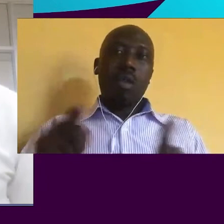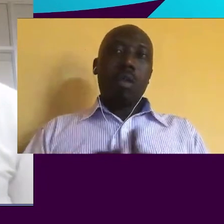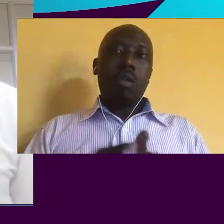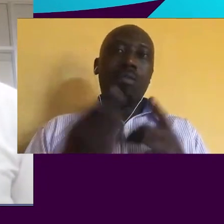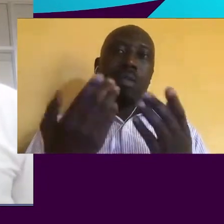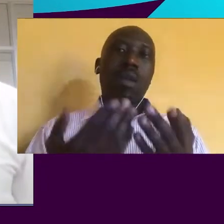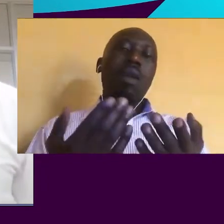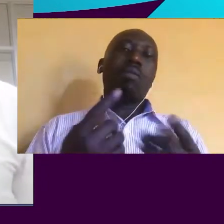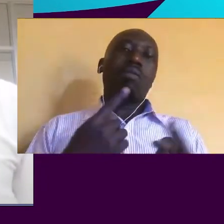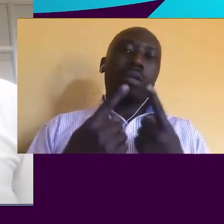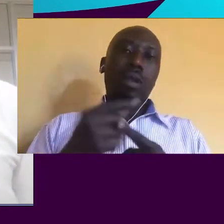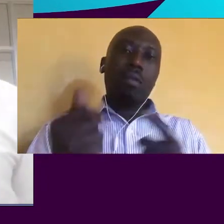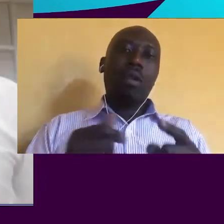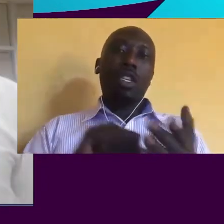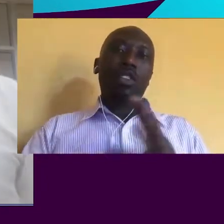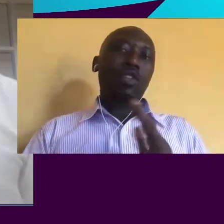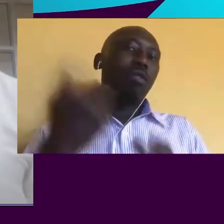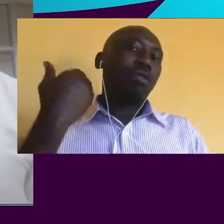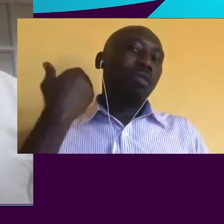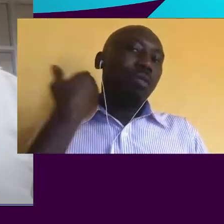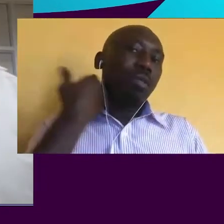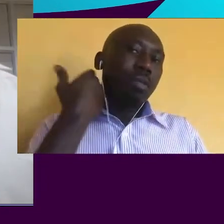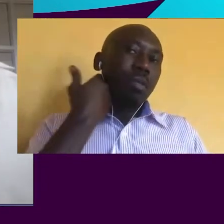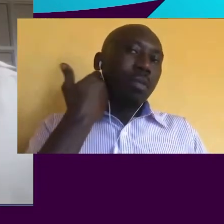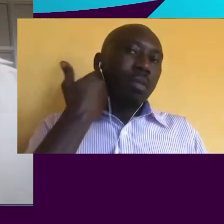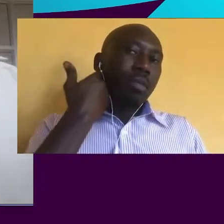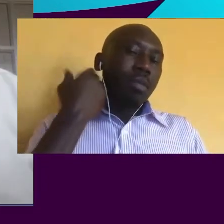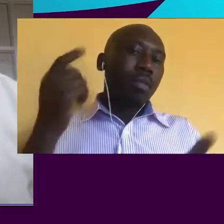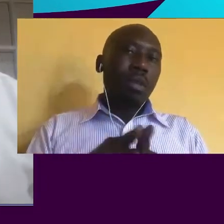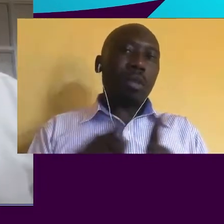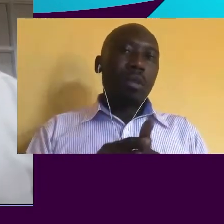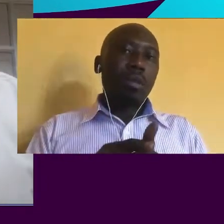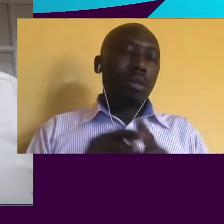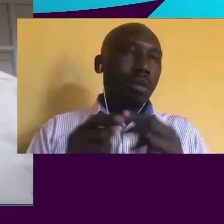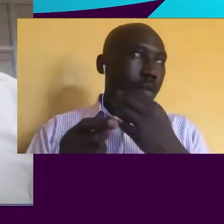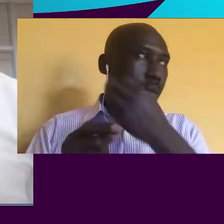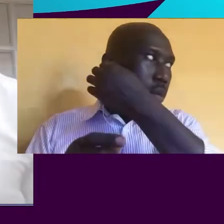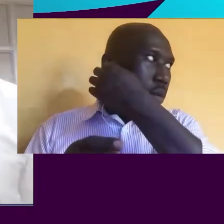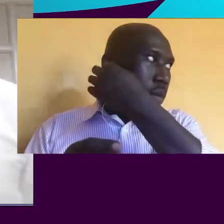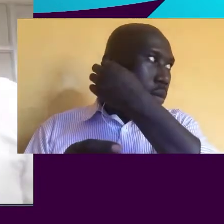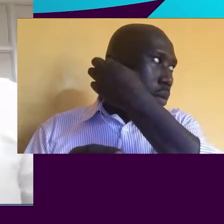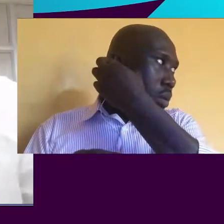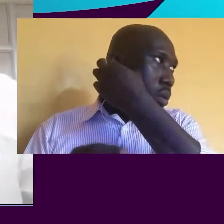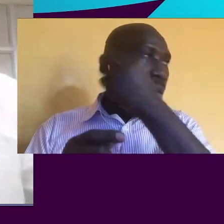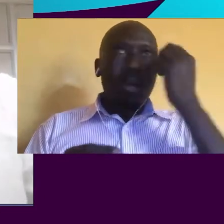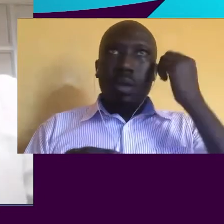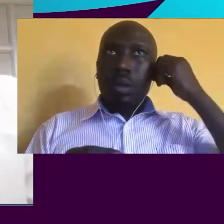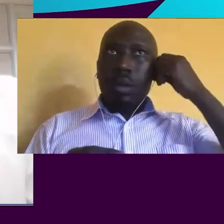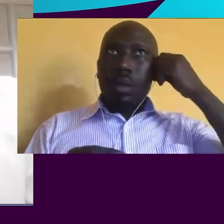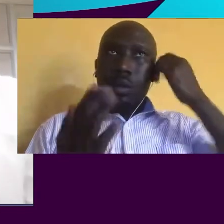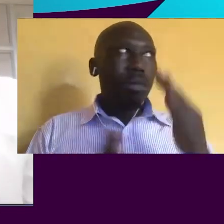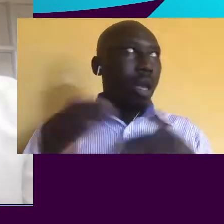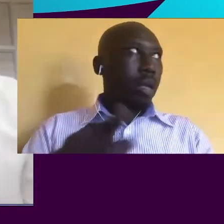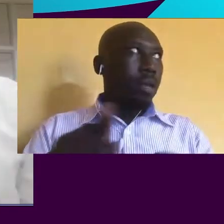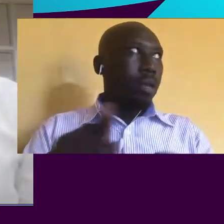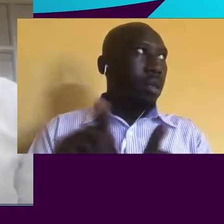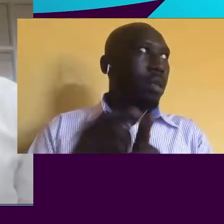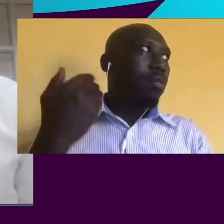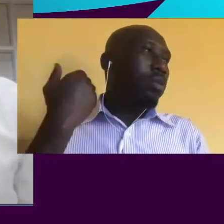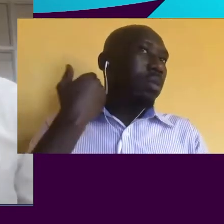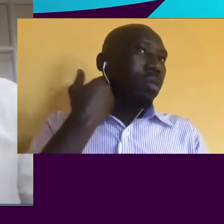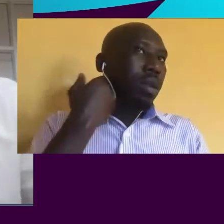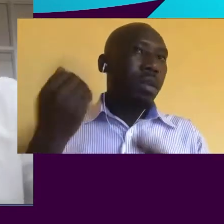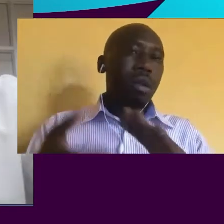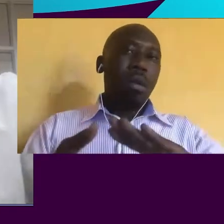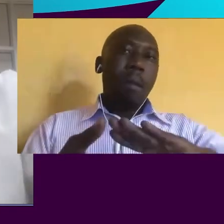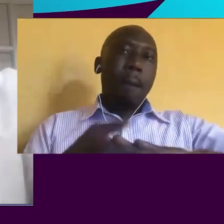periods and the access to menstrual pads, for example. In my village, which is about